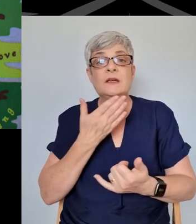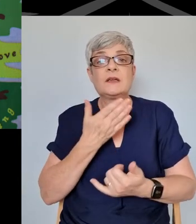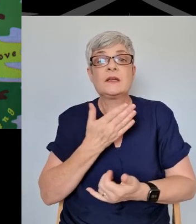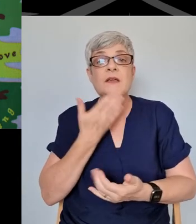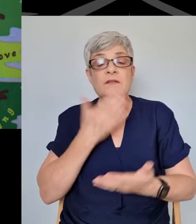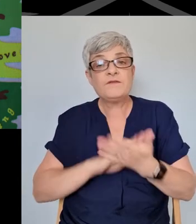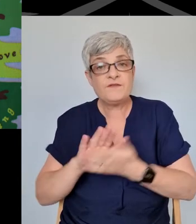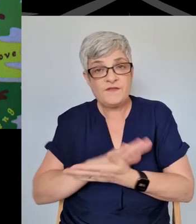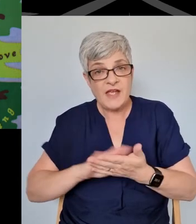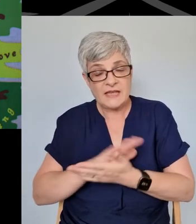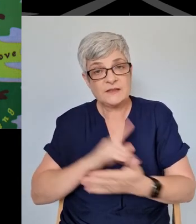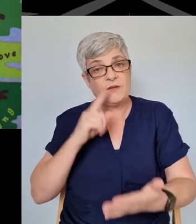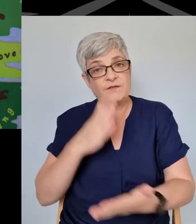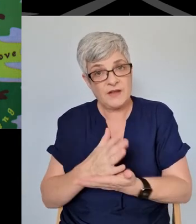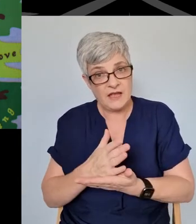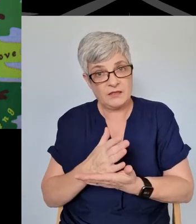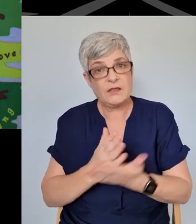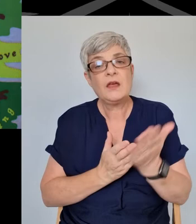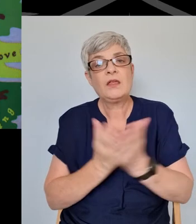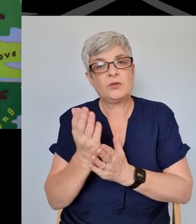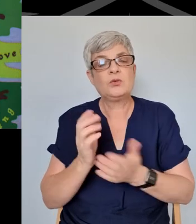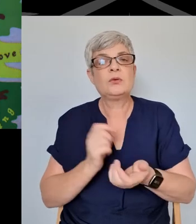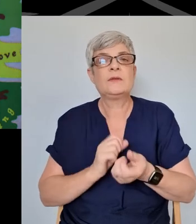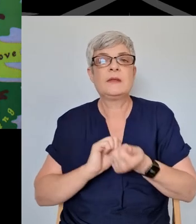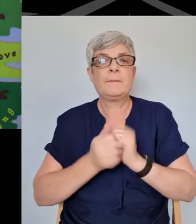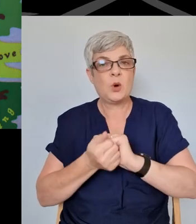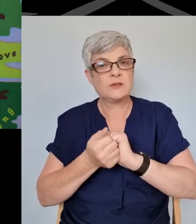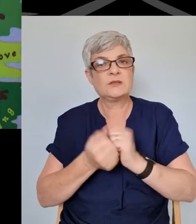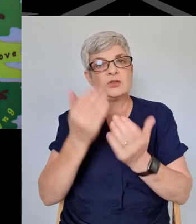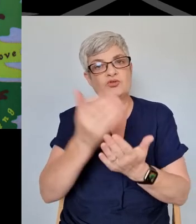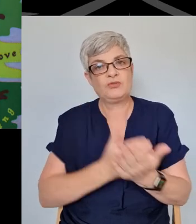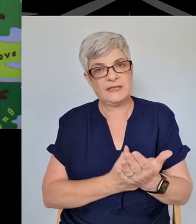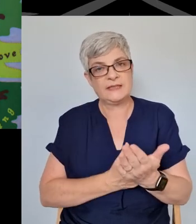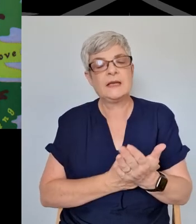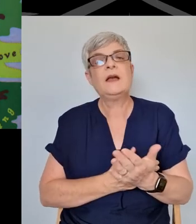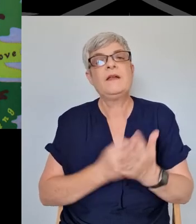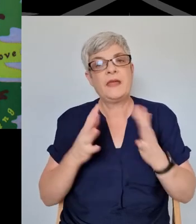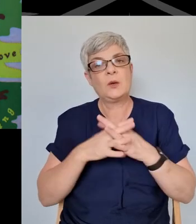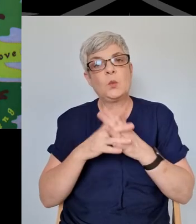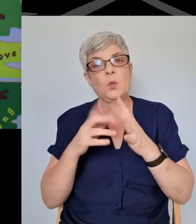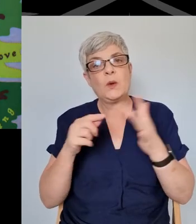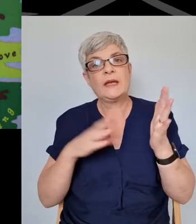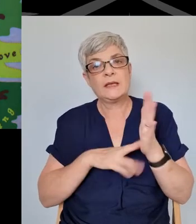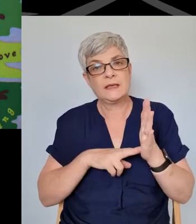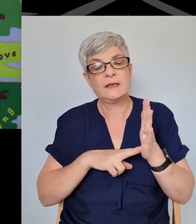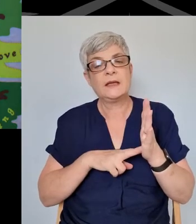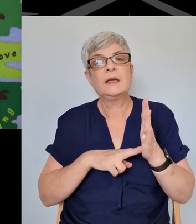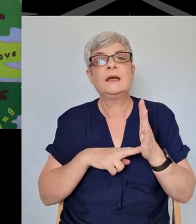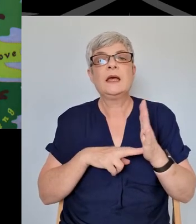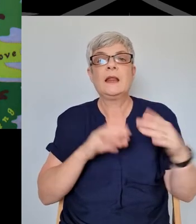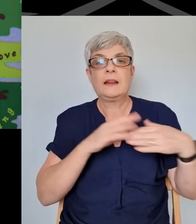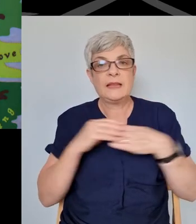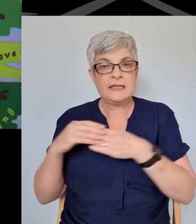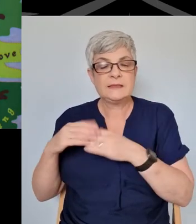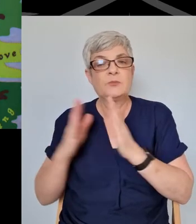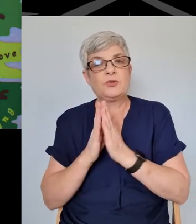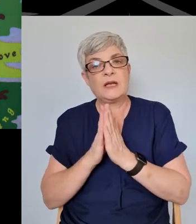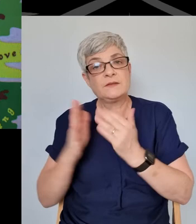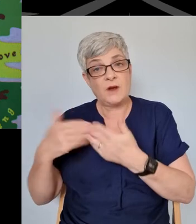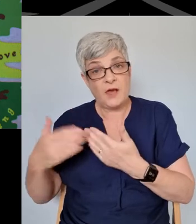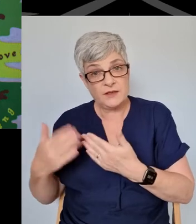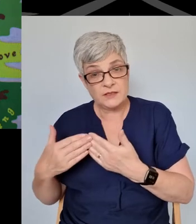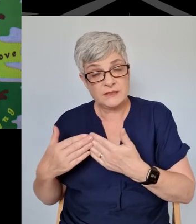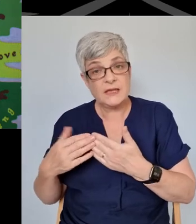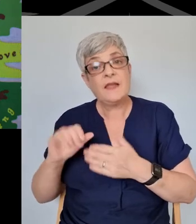faith in the words of the Apostles' Creed. Wynne will then lead us in our prayers for others, and then that hymn that declares